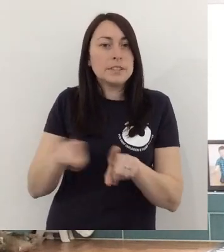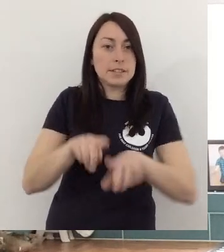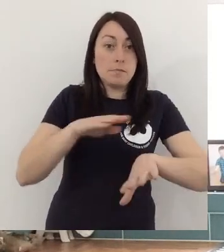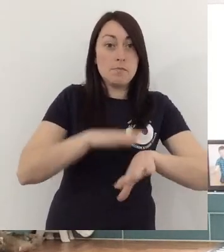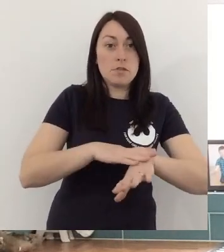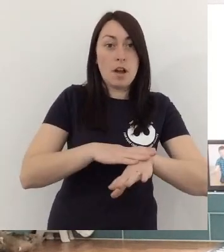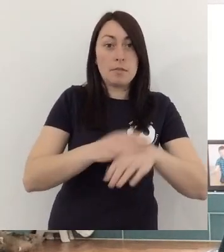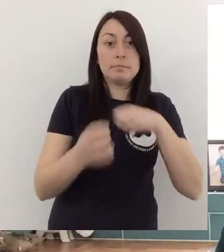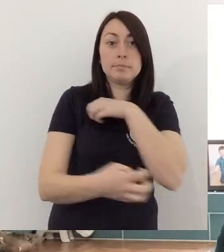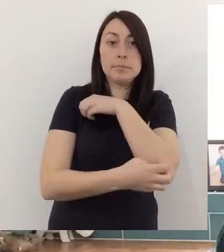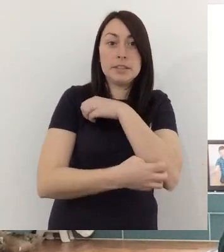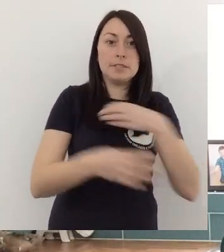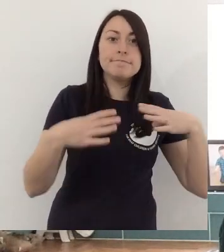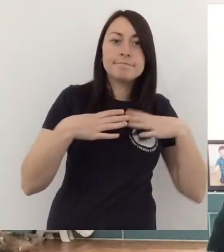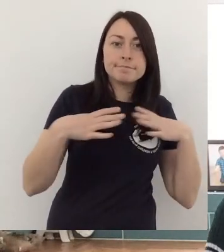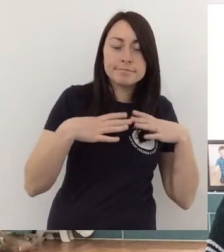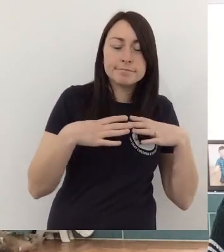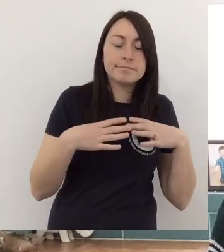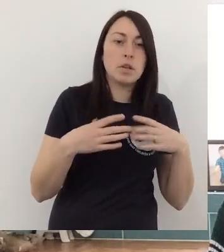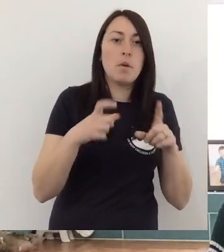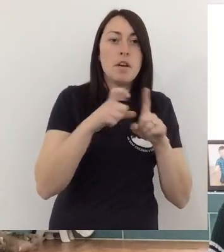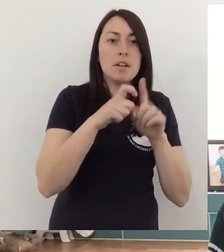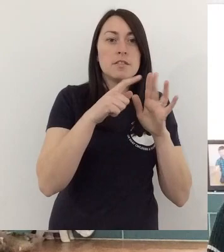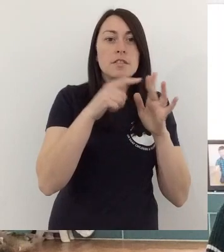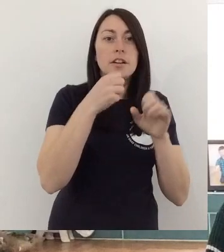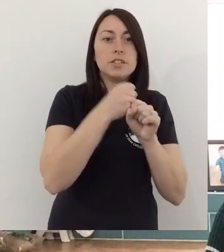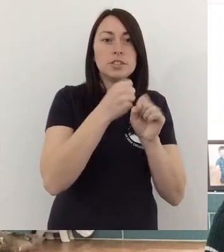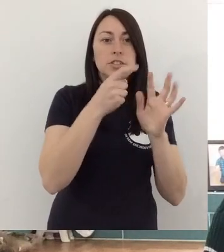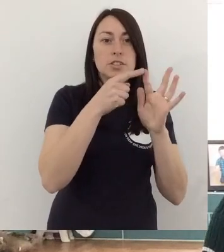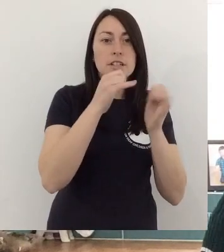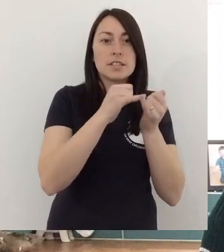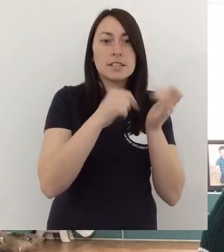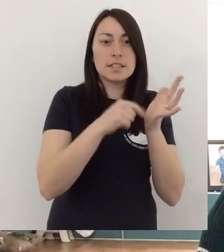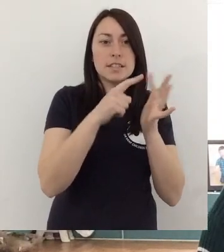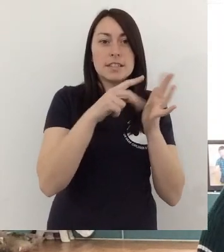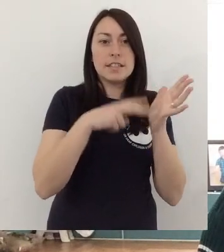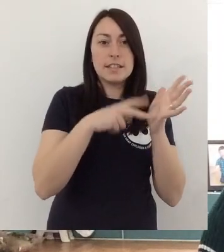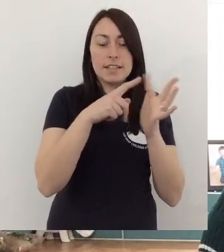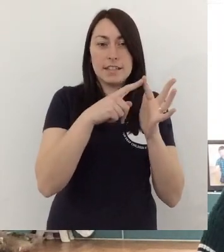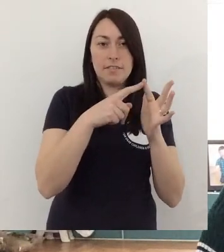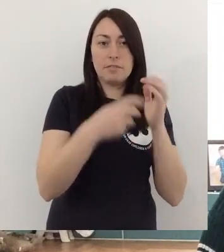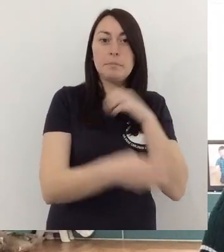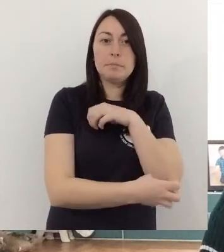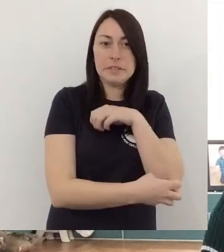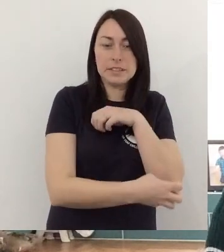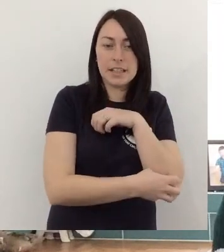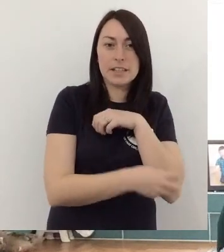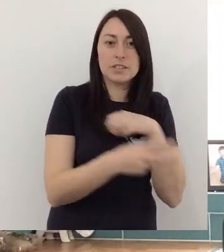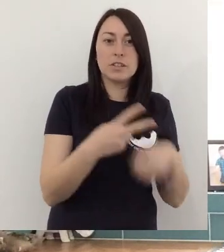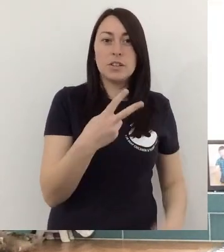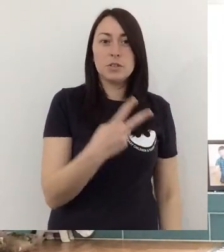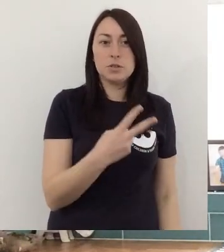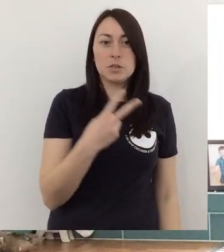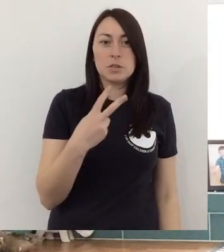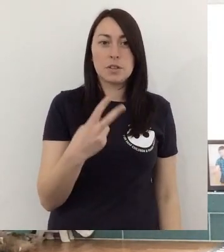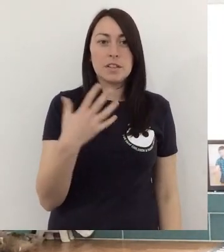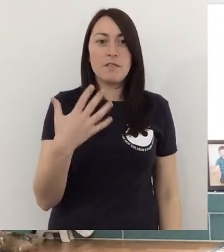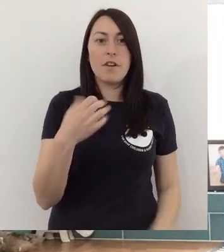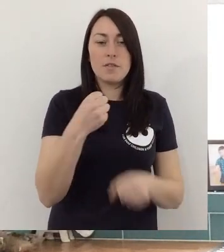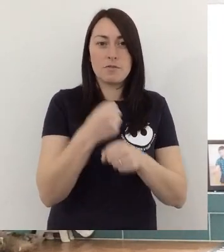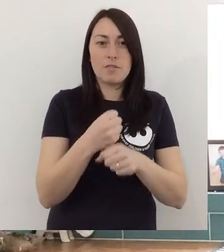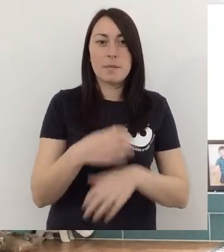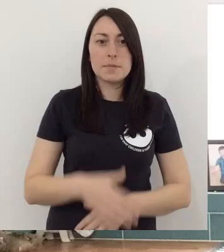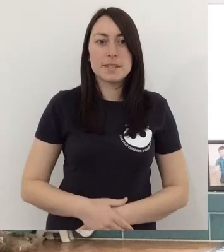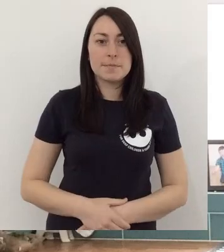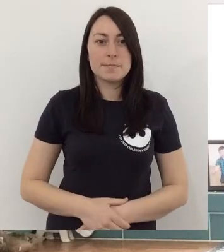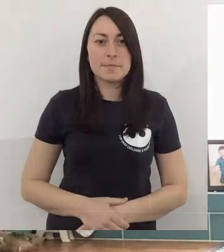our biscuits. Now I've got digestive biscuits and we're going to need 225 grams.